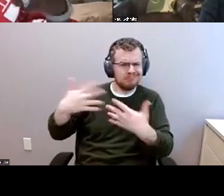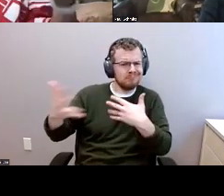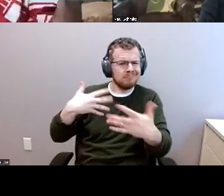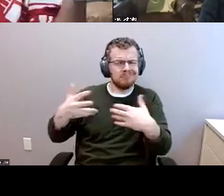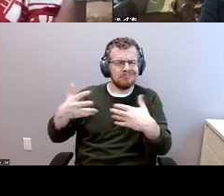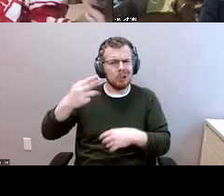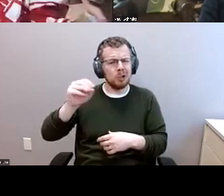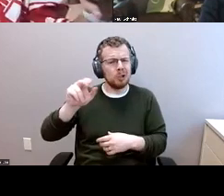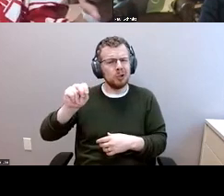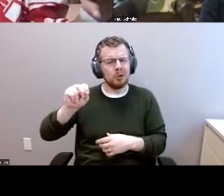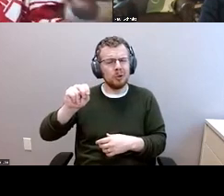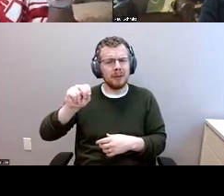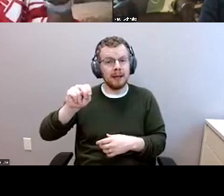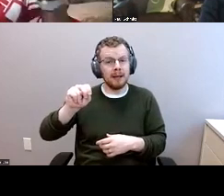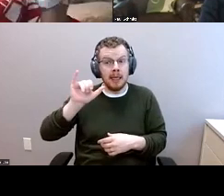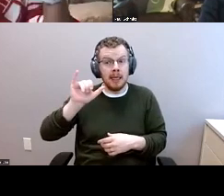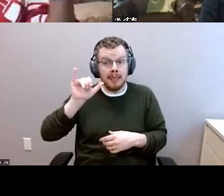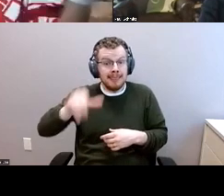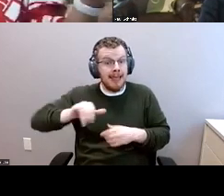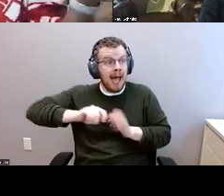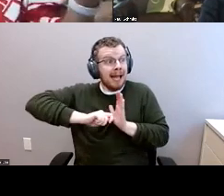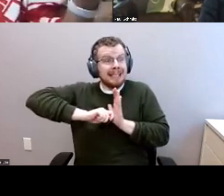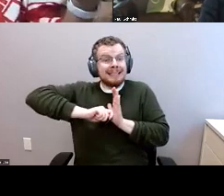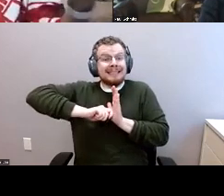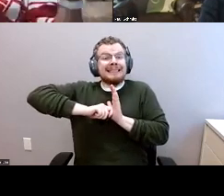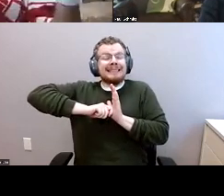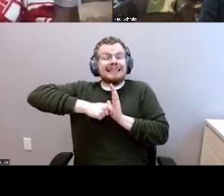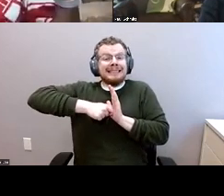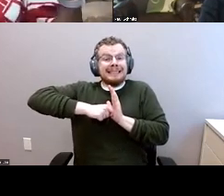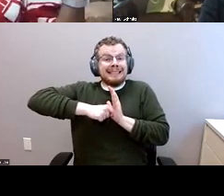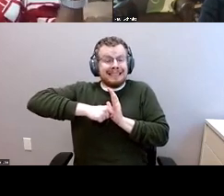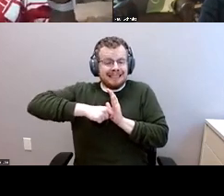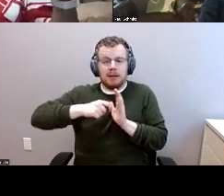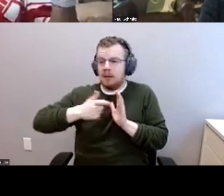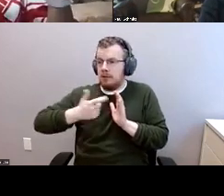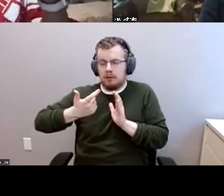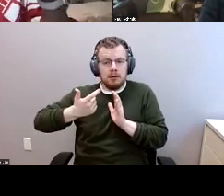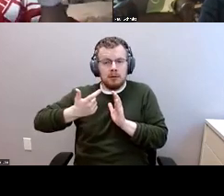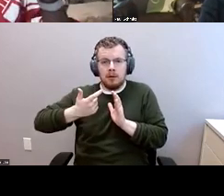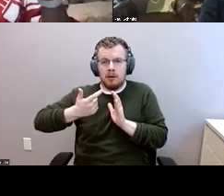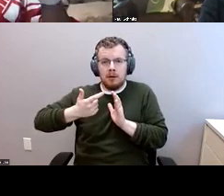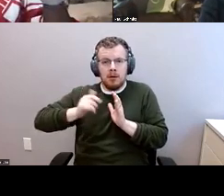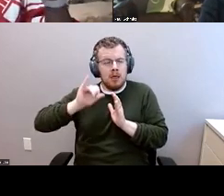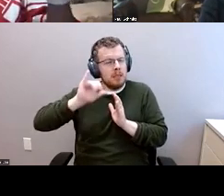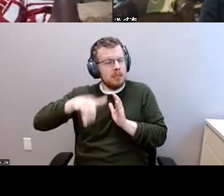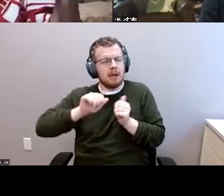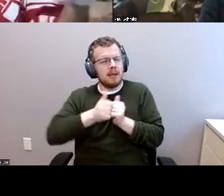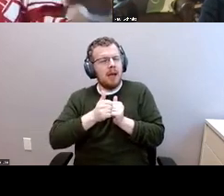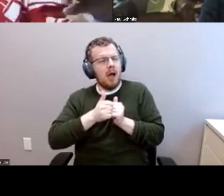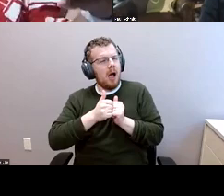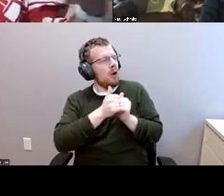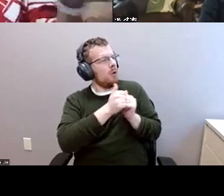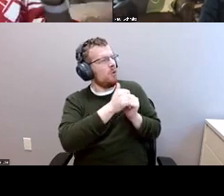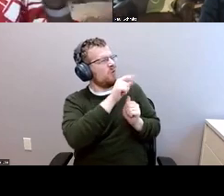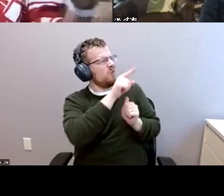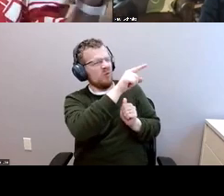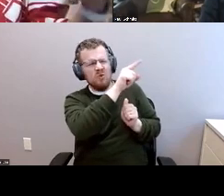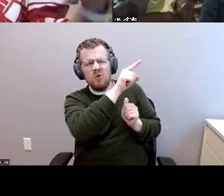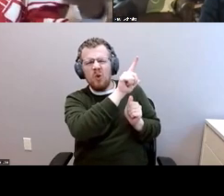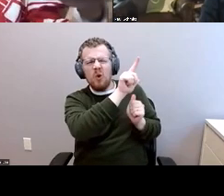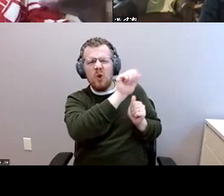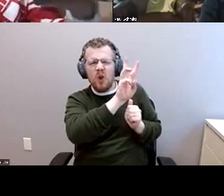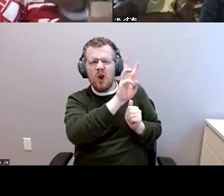is antithetical to culturally how these laws and policies have served to fracture